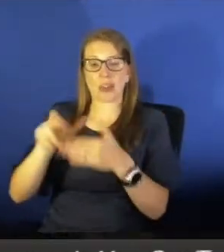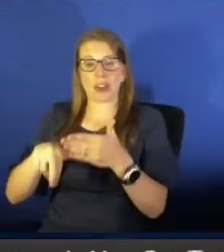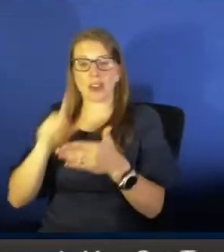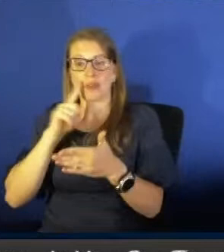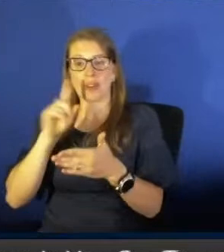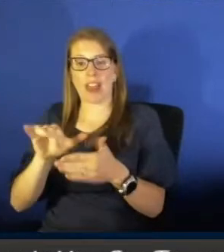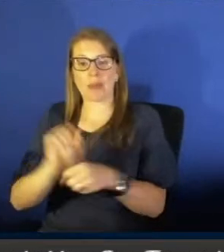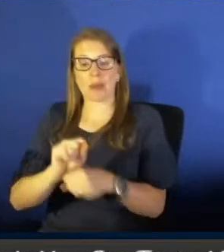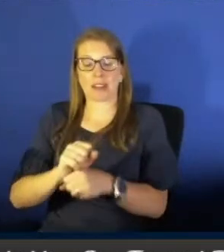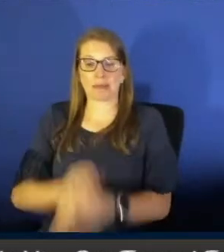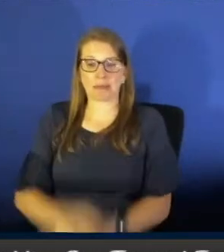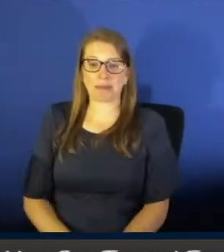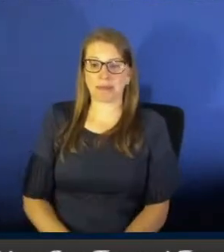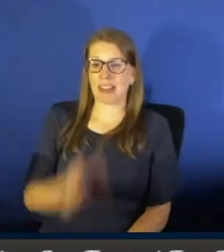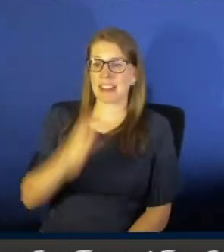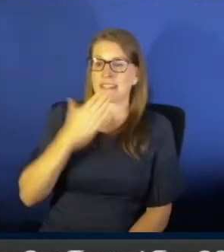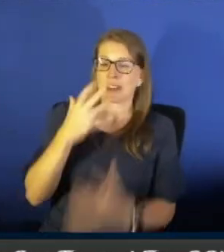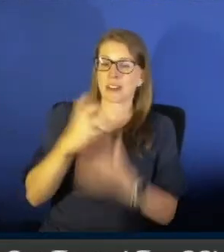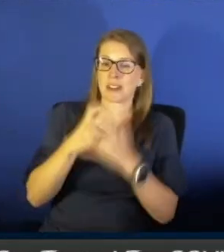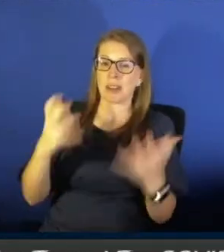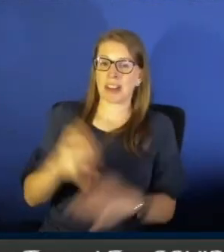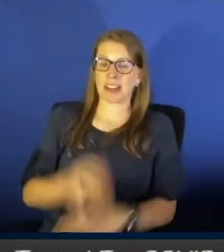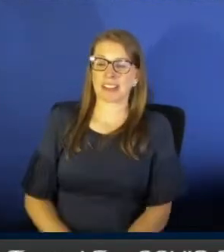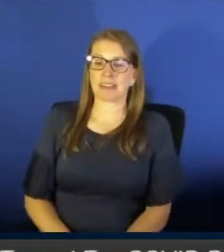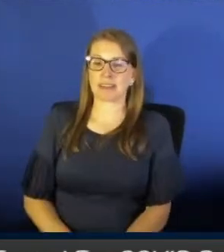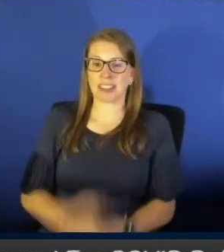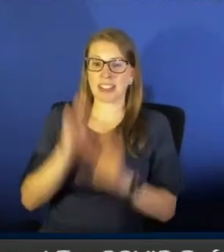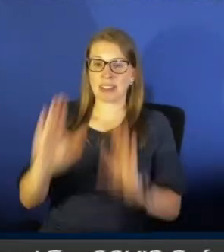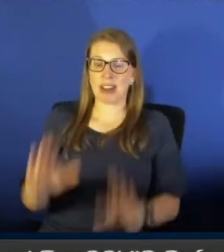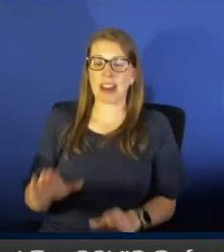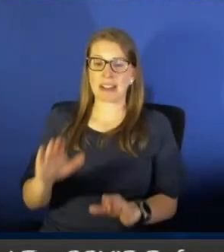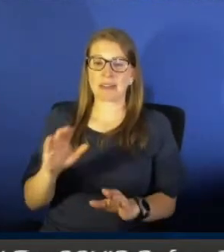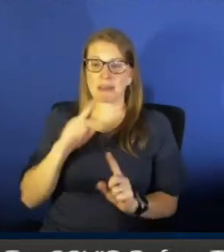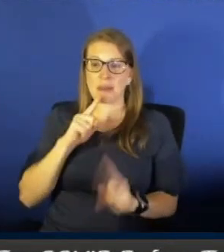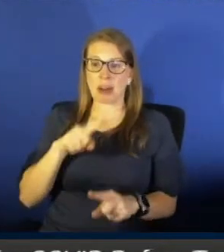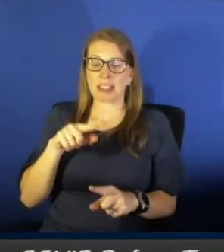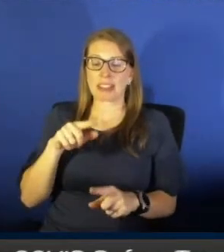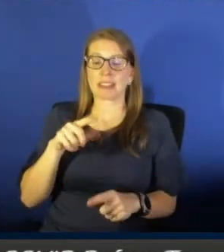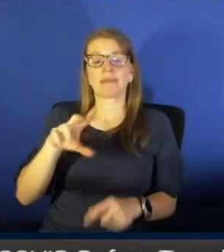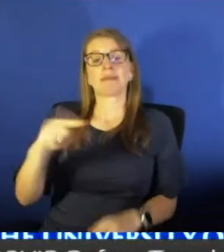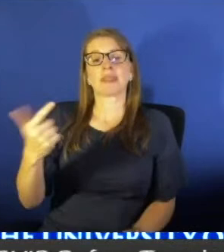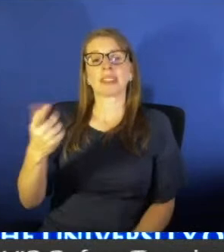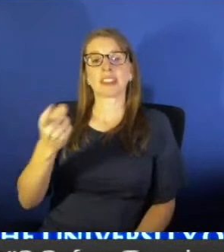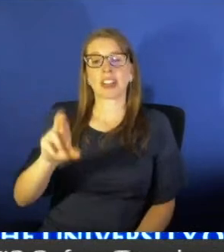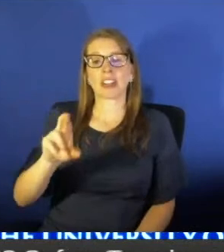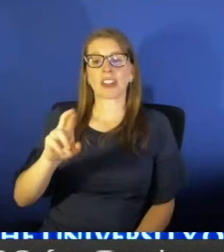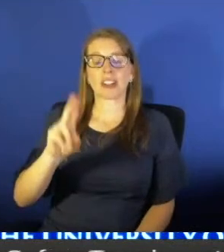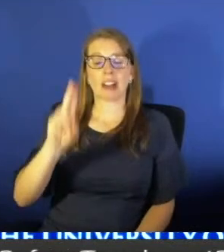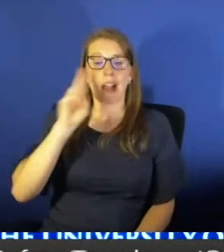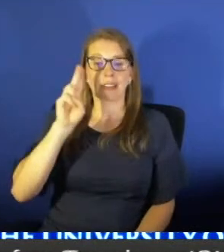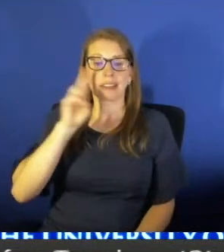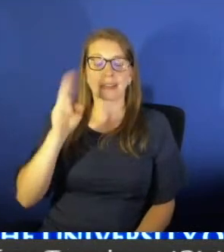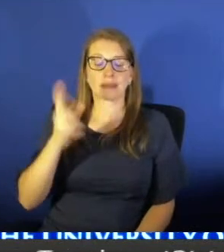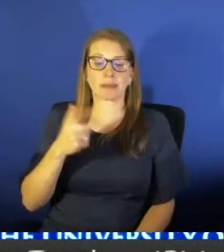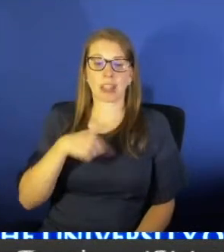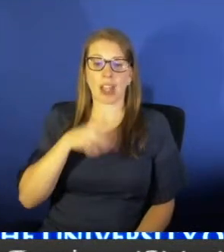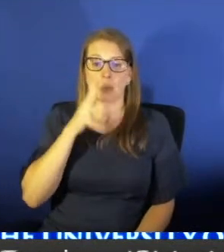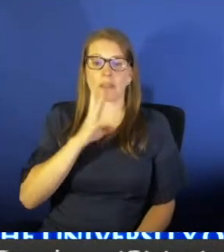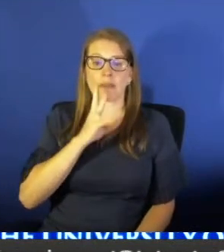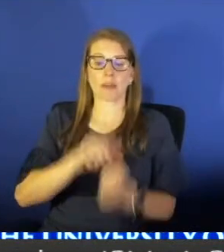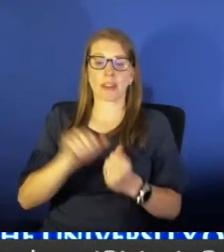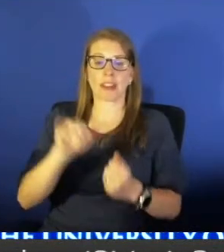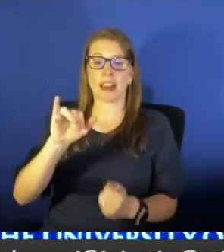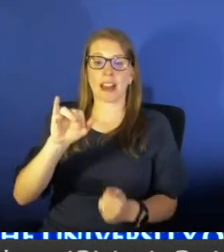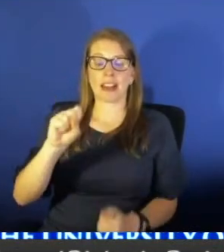Alexis, thank you so much. Great reporting this morning. Great to meet those ladies. Dr. Hawkinson, your final thoughts. So I would talk to Isaac as well. Talk to your